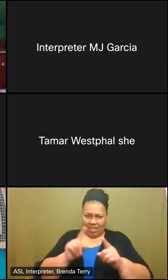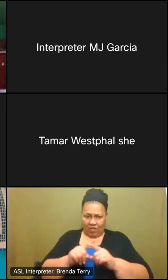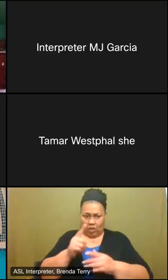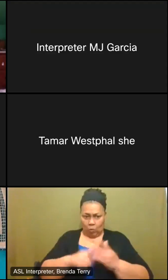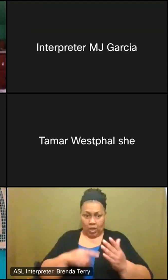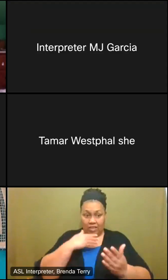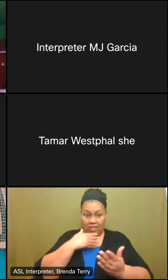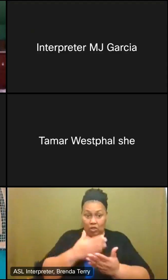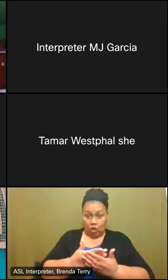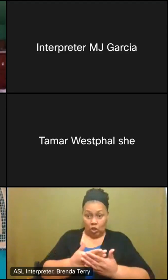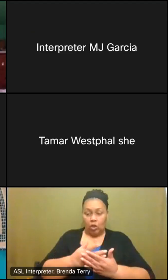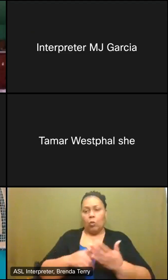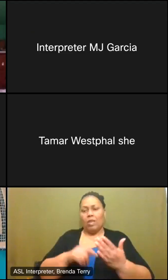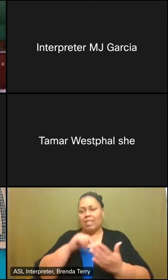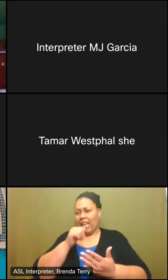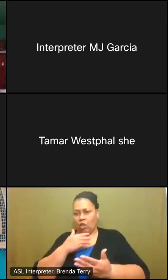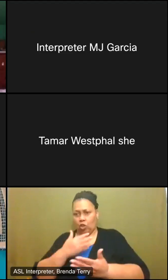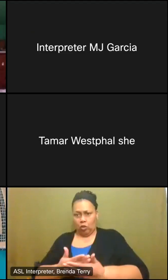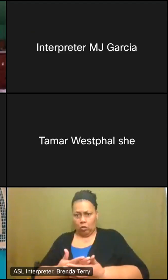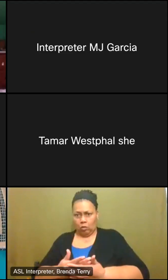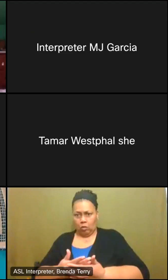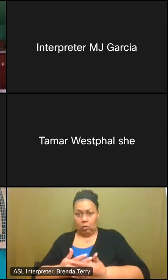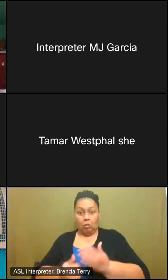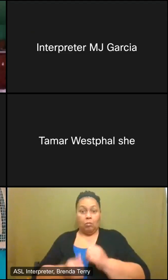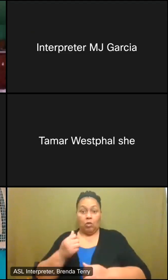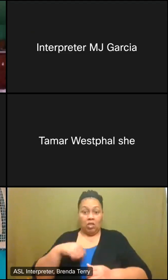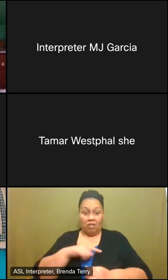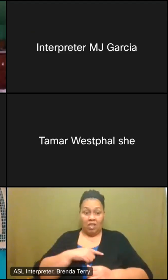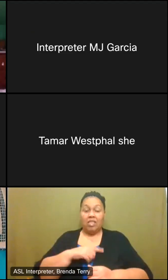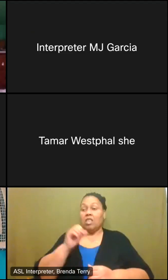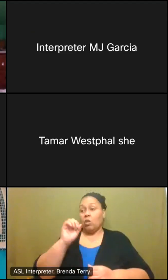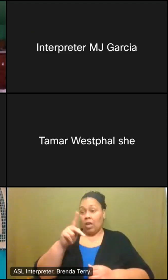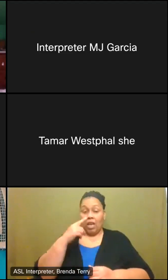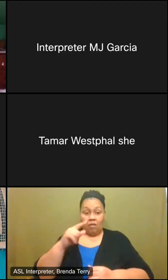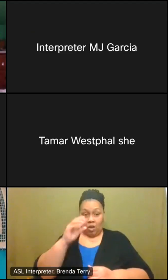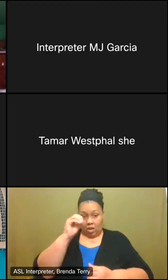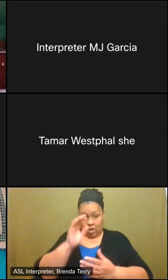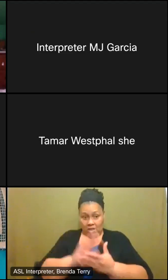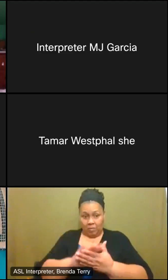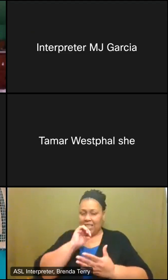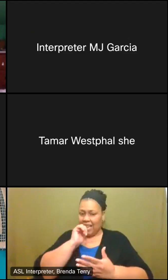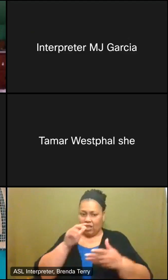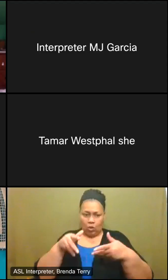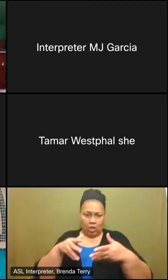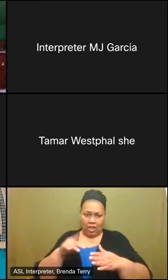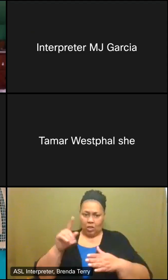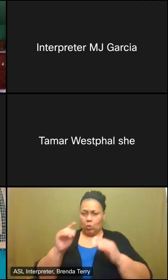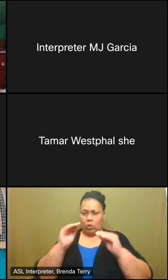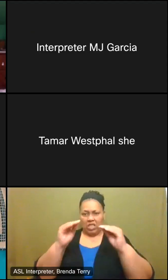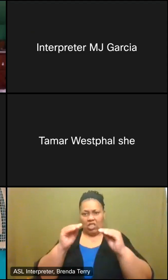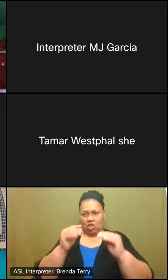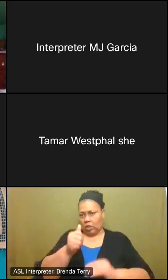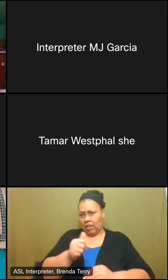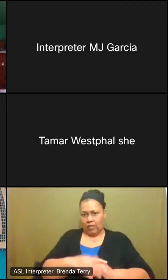and what is not. For most of us, it's okay for your husband not to let you educate